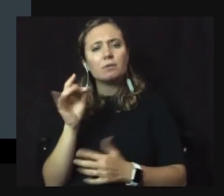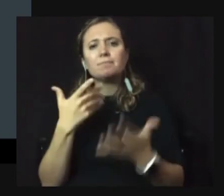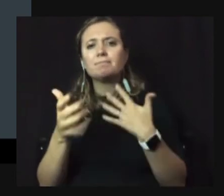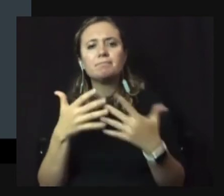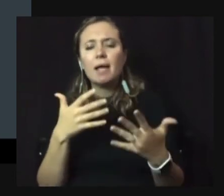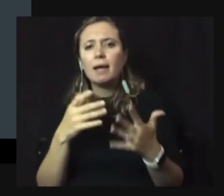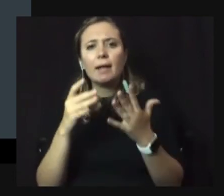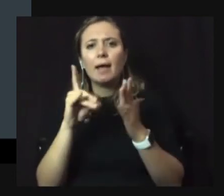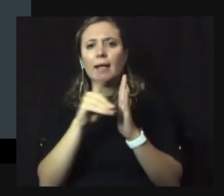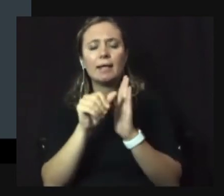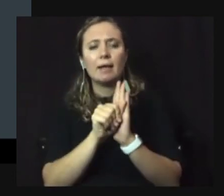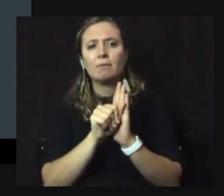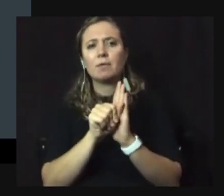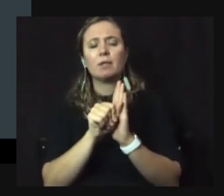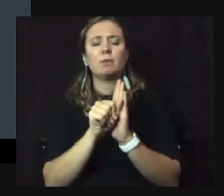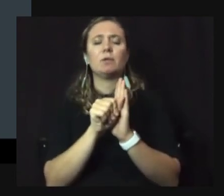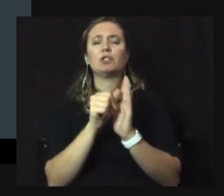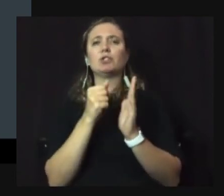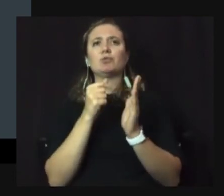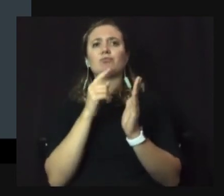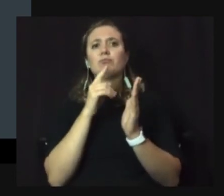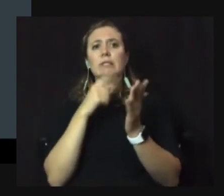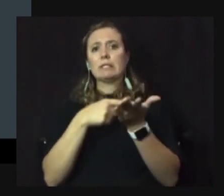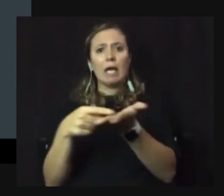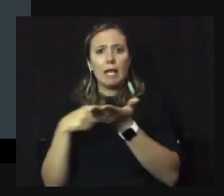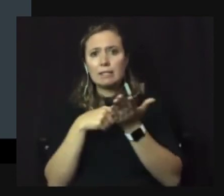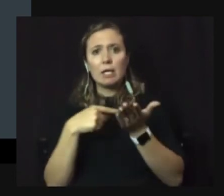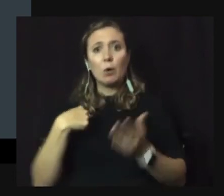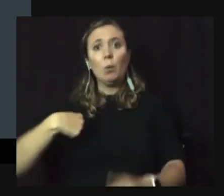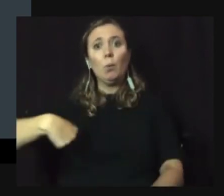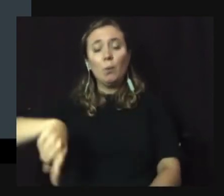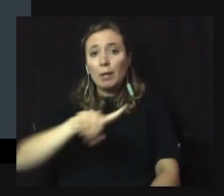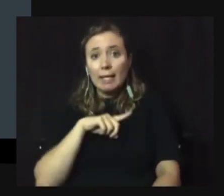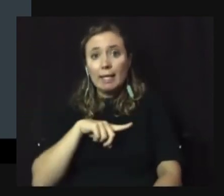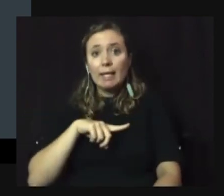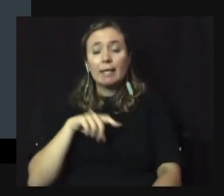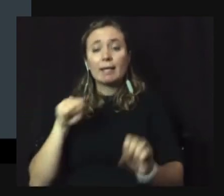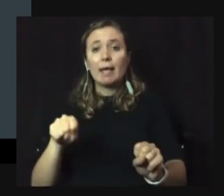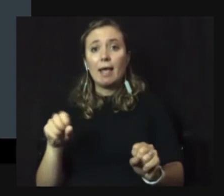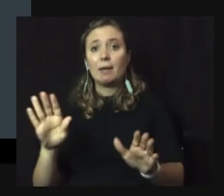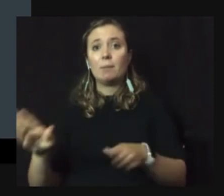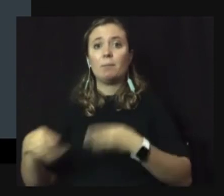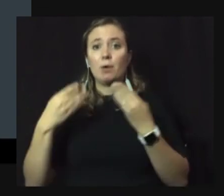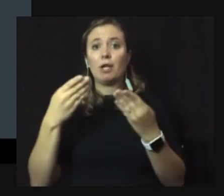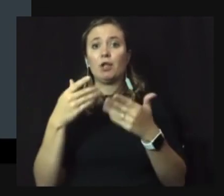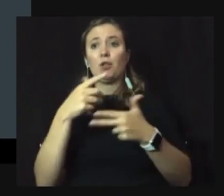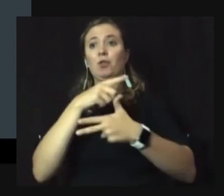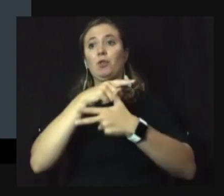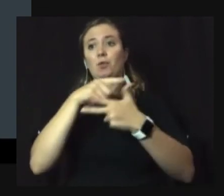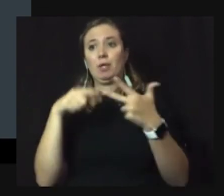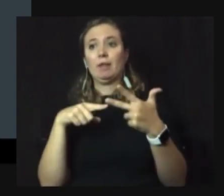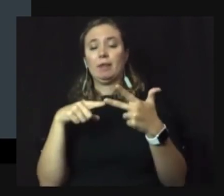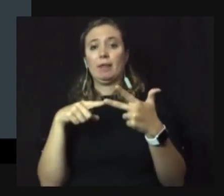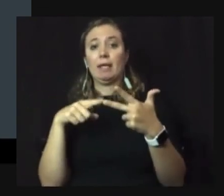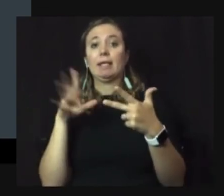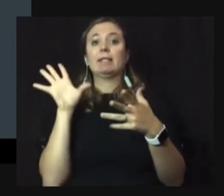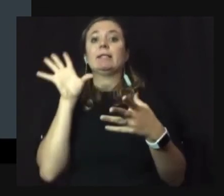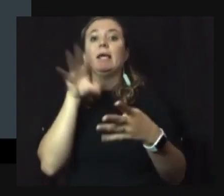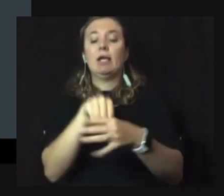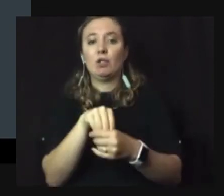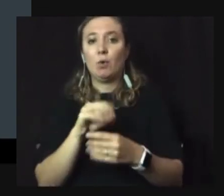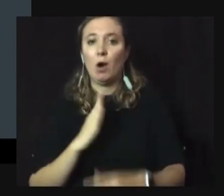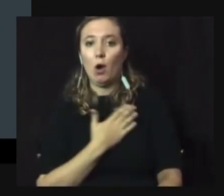kind of identity we're talking about, we can bring these three things into our practice